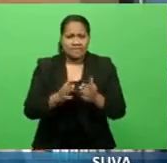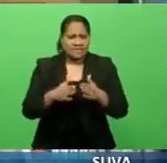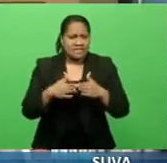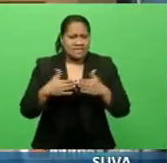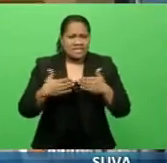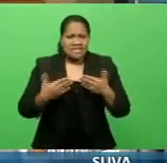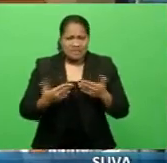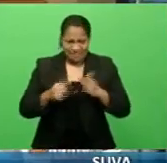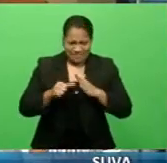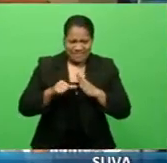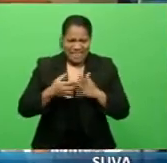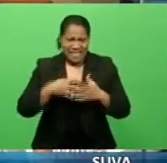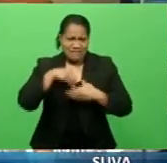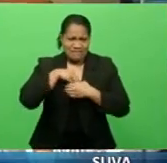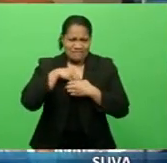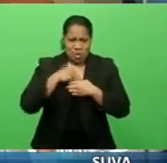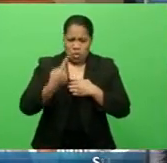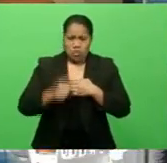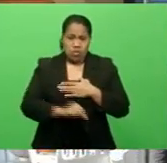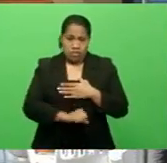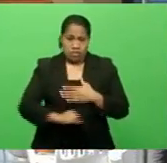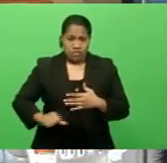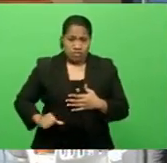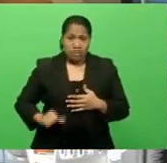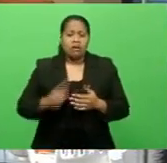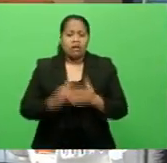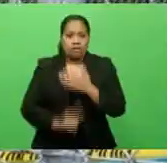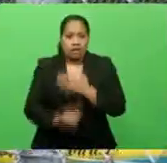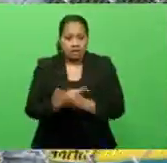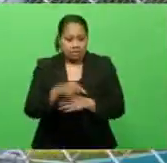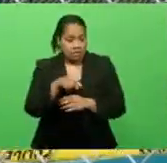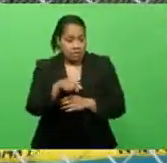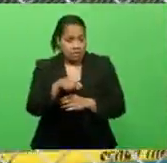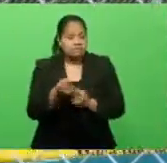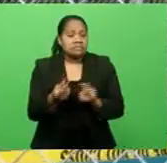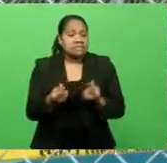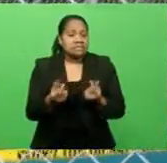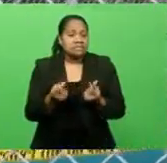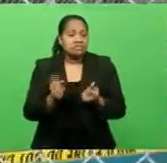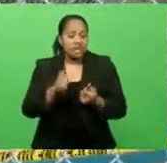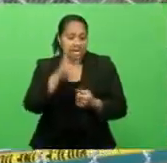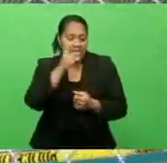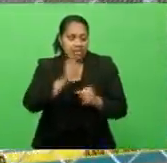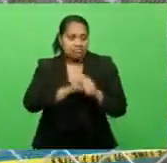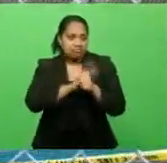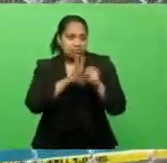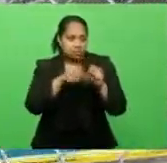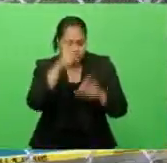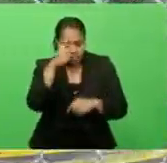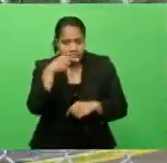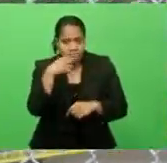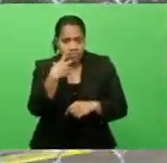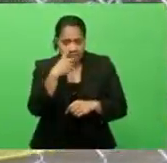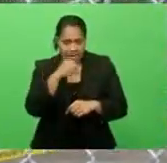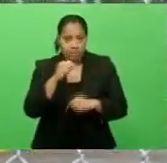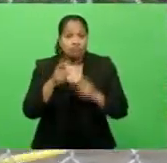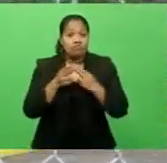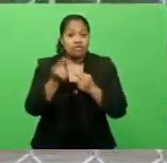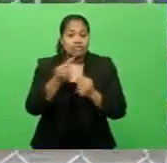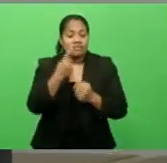that have undergone major operations are classified as vulnerable to COVID-19 along with the elderly. The